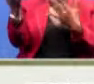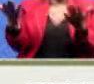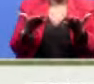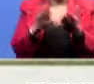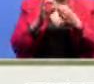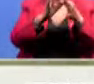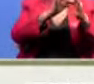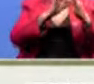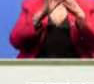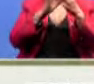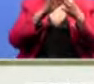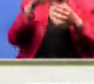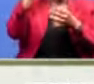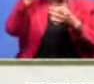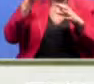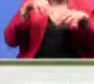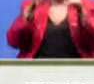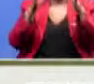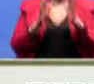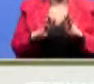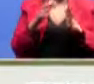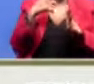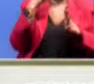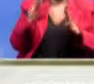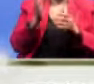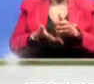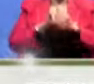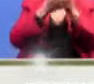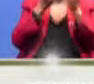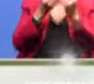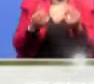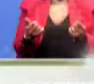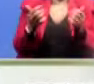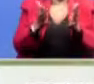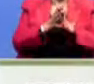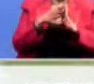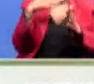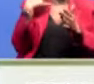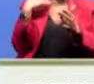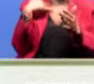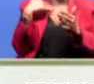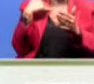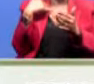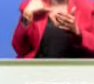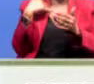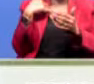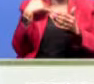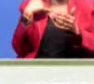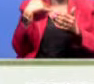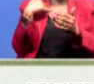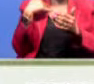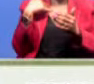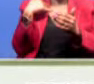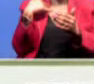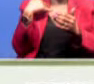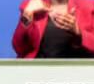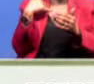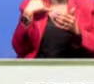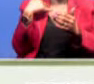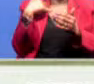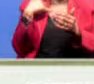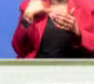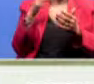maafisa wa usalama na umma ambao husaidia katika kupambana na uhalifu. Relations within the raia na